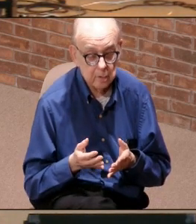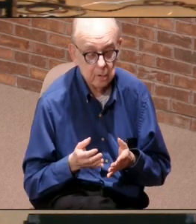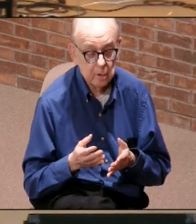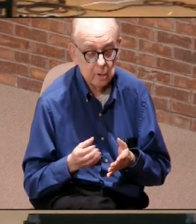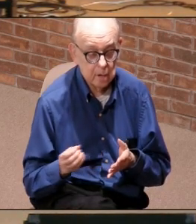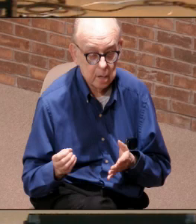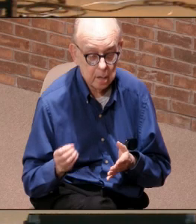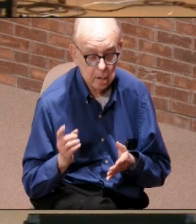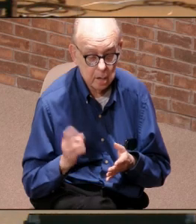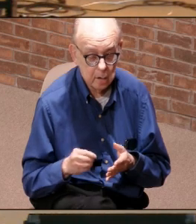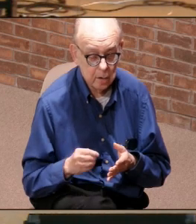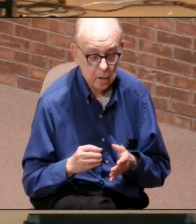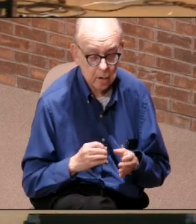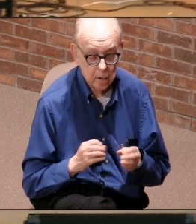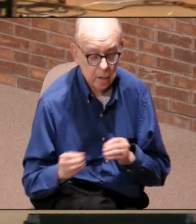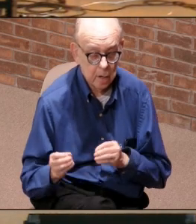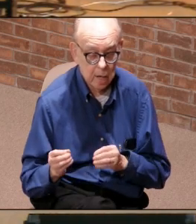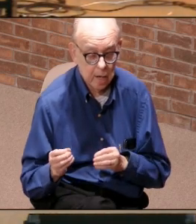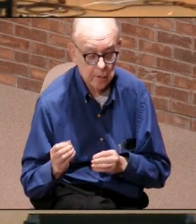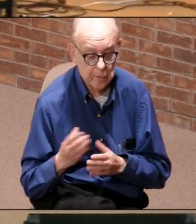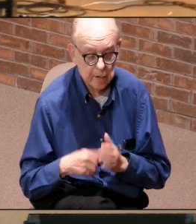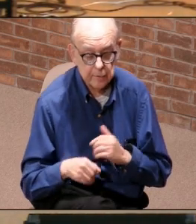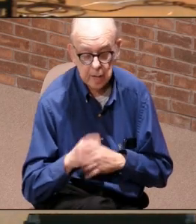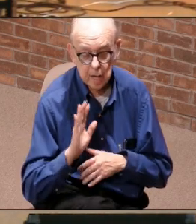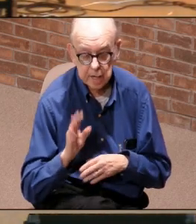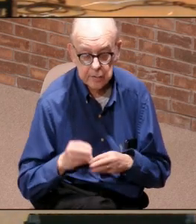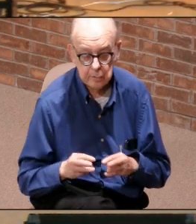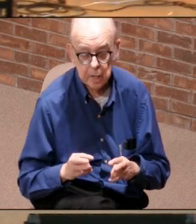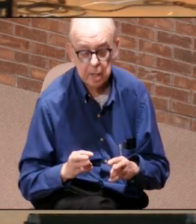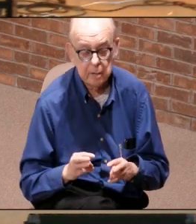And so I need to move out of the way.